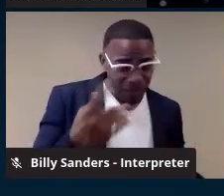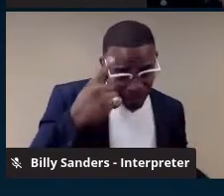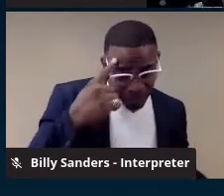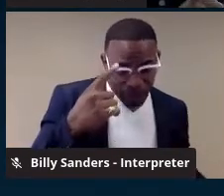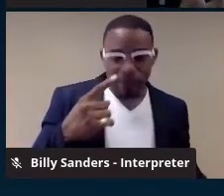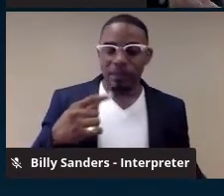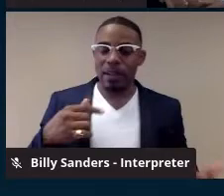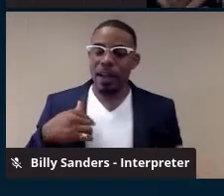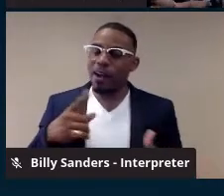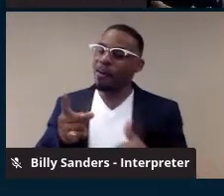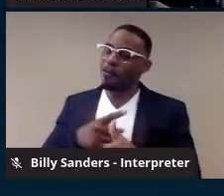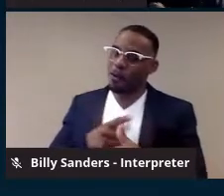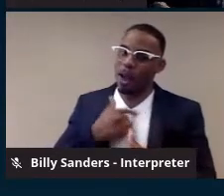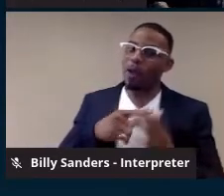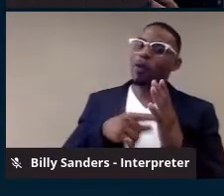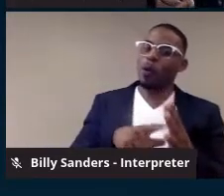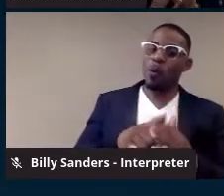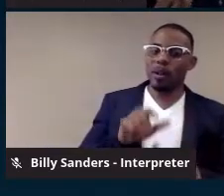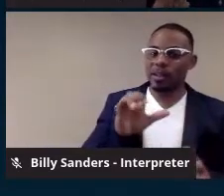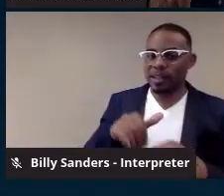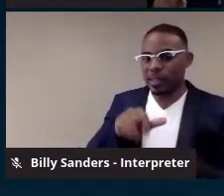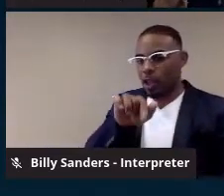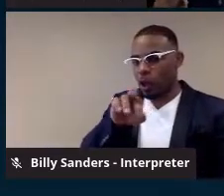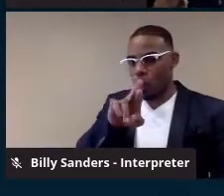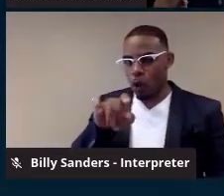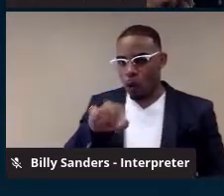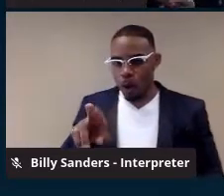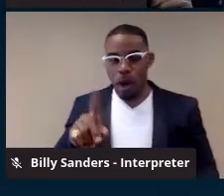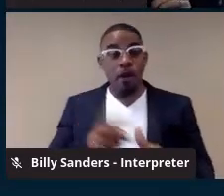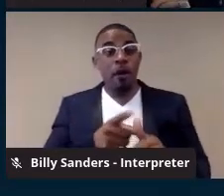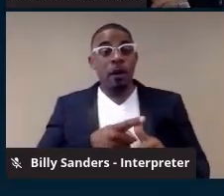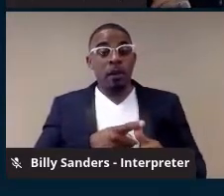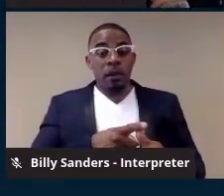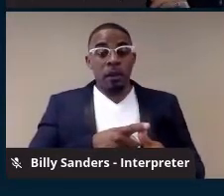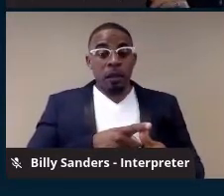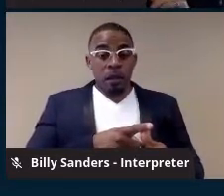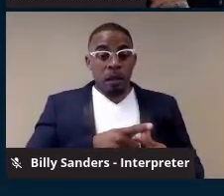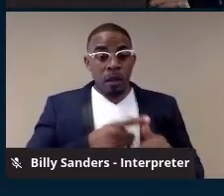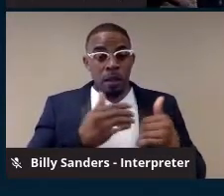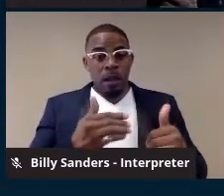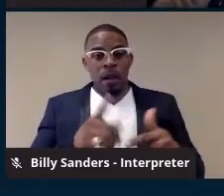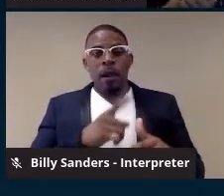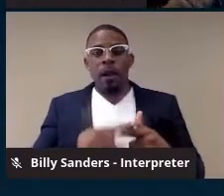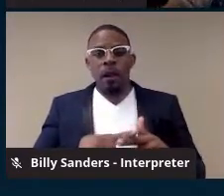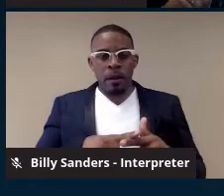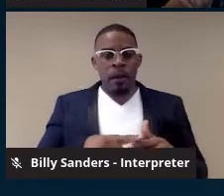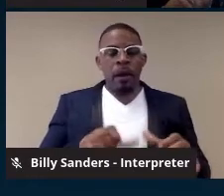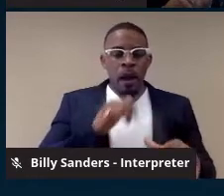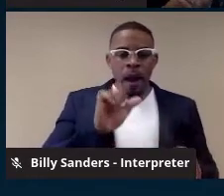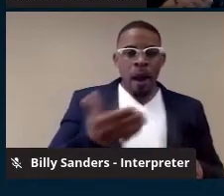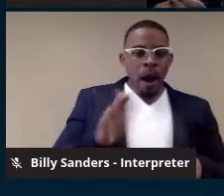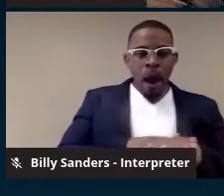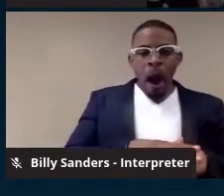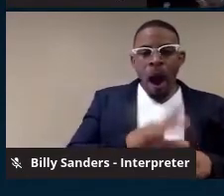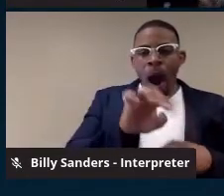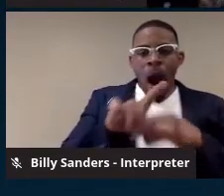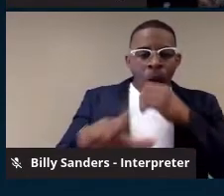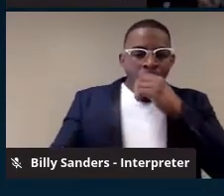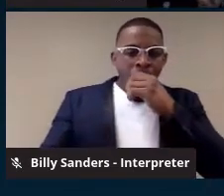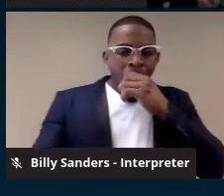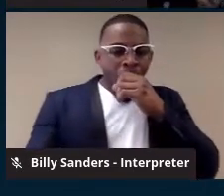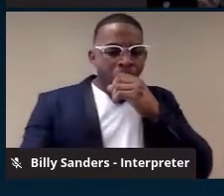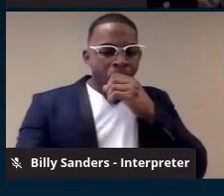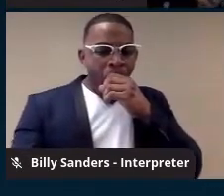I will, first of all, I'll show you what it does in browser. The first load, it does have to get all those DLLs, and